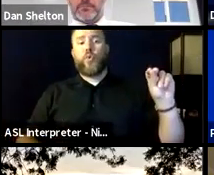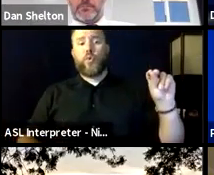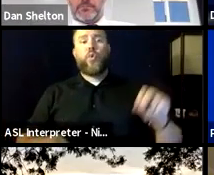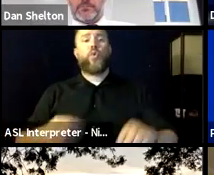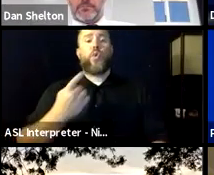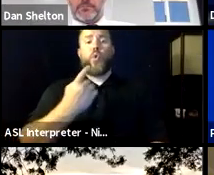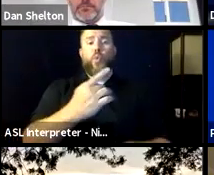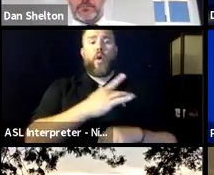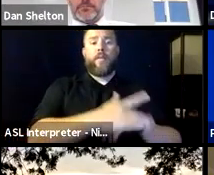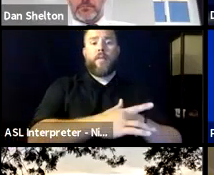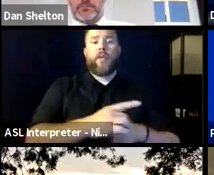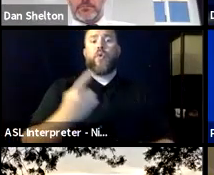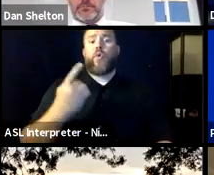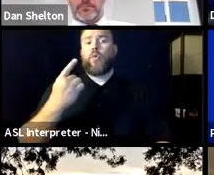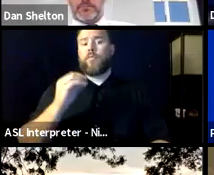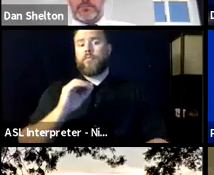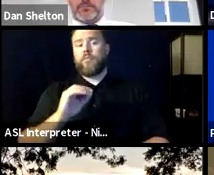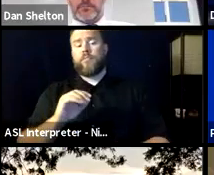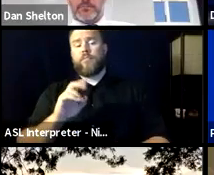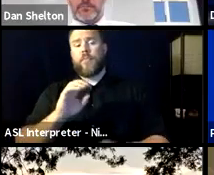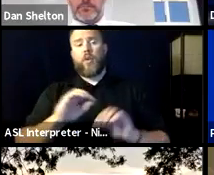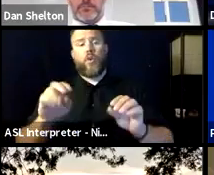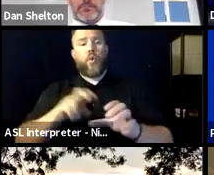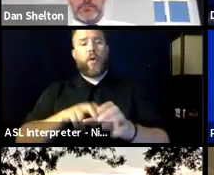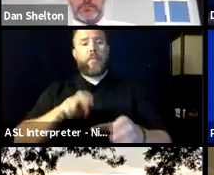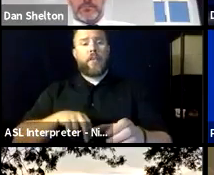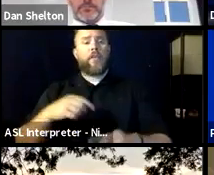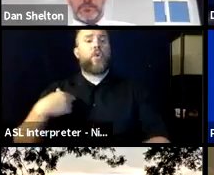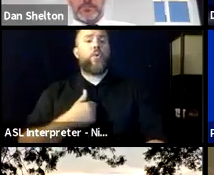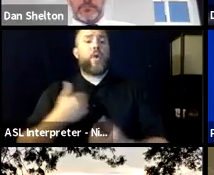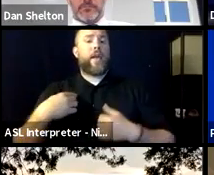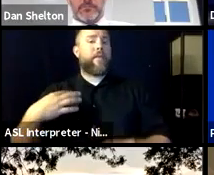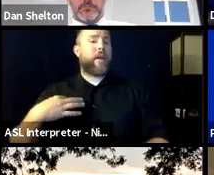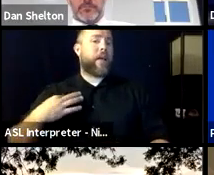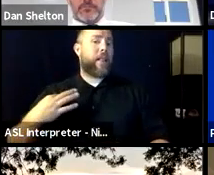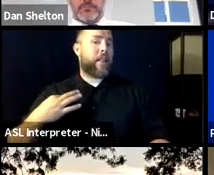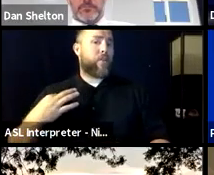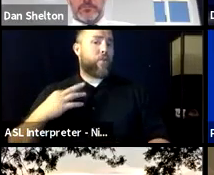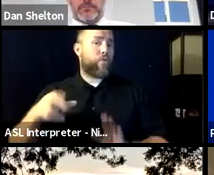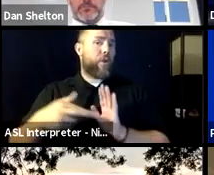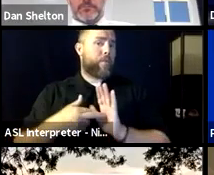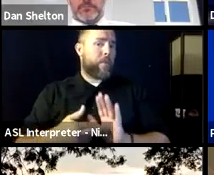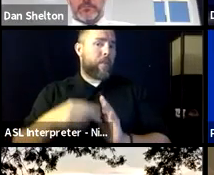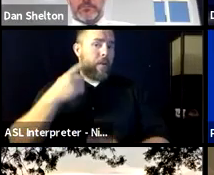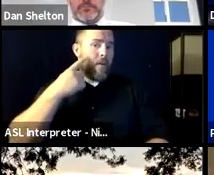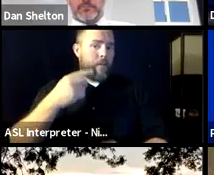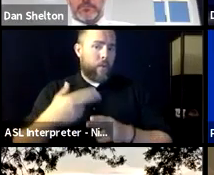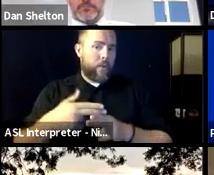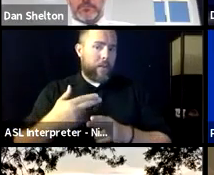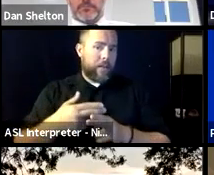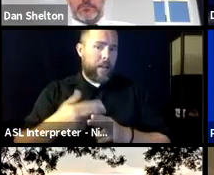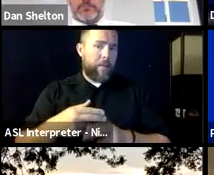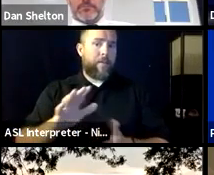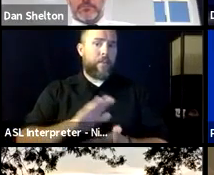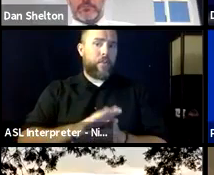Next up, we have the election of the representative for the Naming of School Facilities Committee.